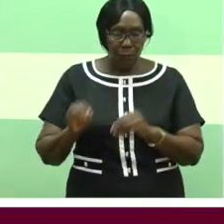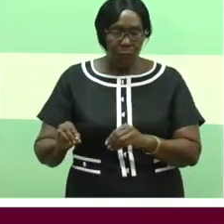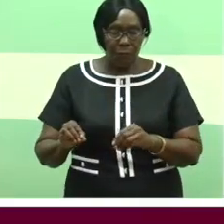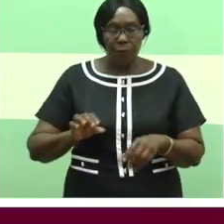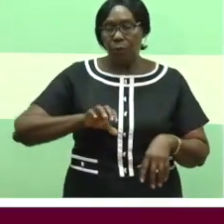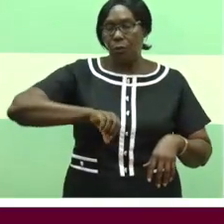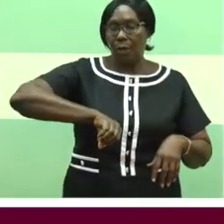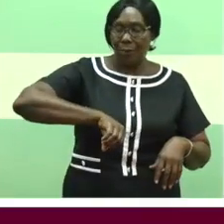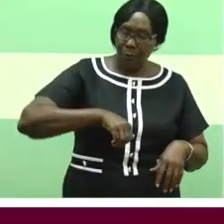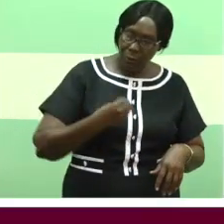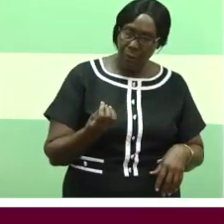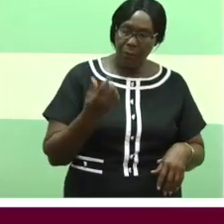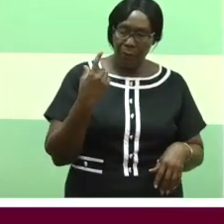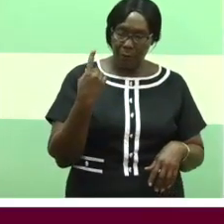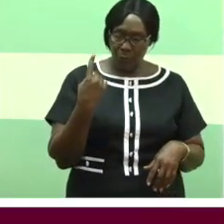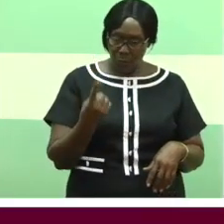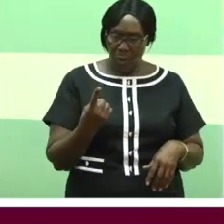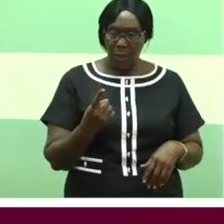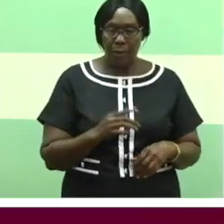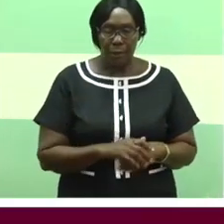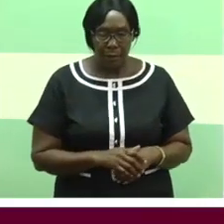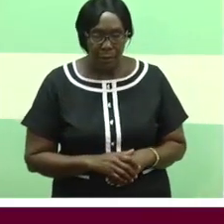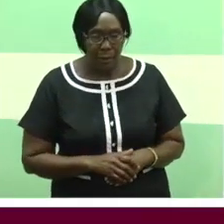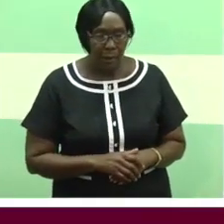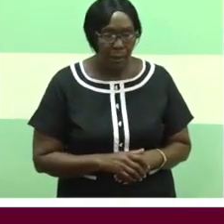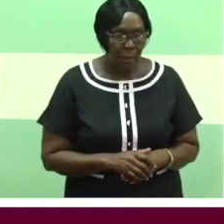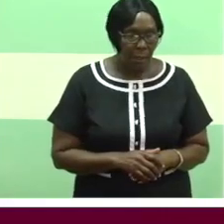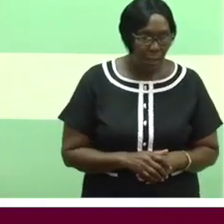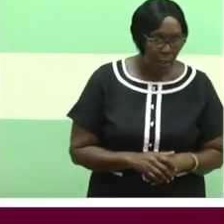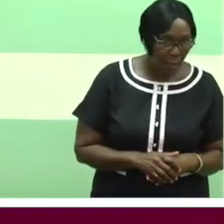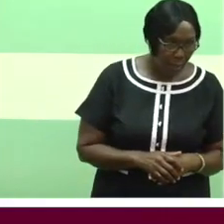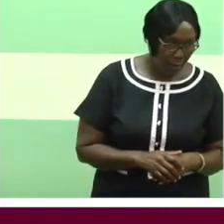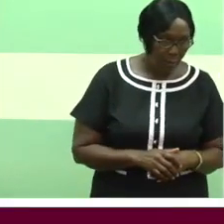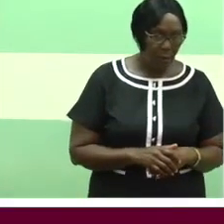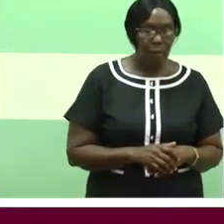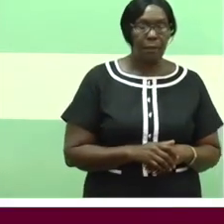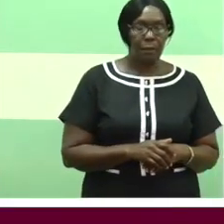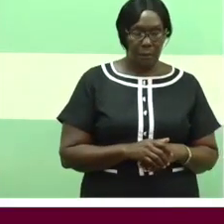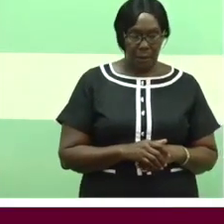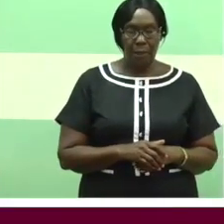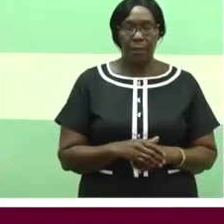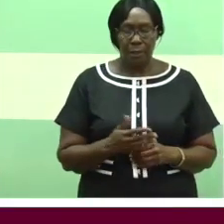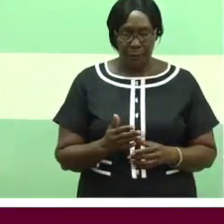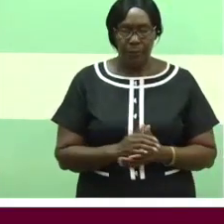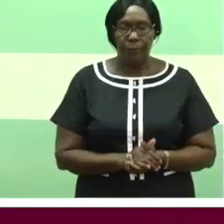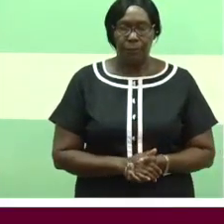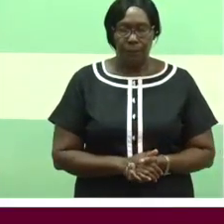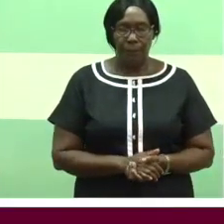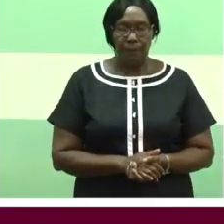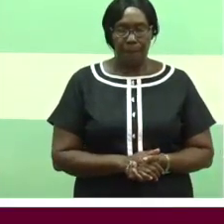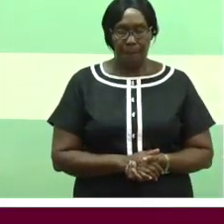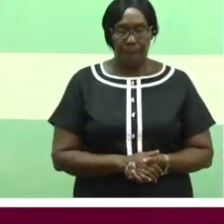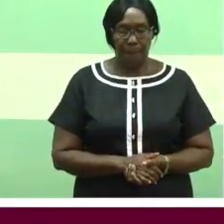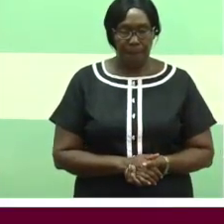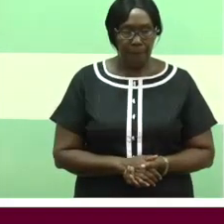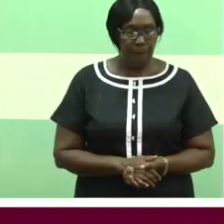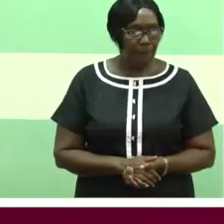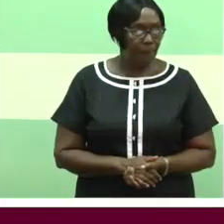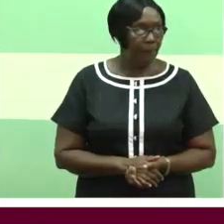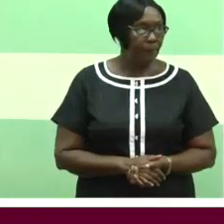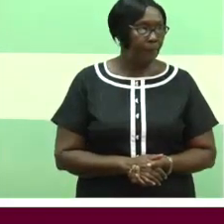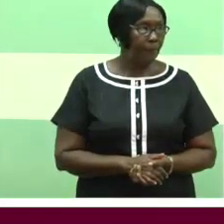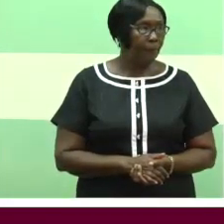to the next event, or I should say the next thing on the visual schedule.